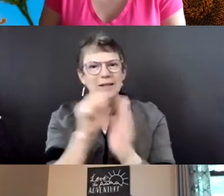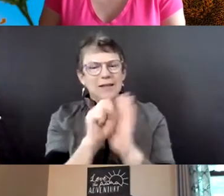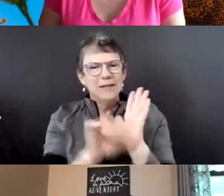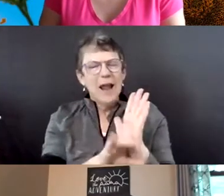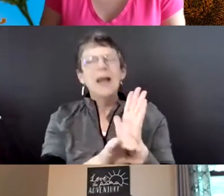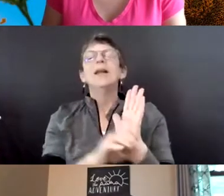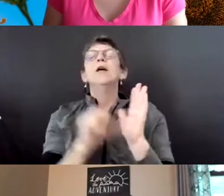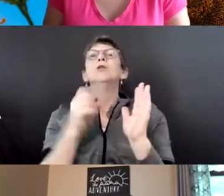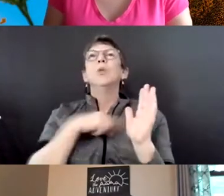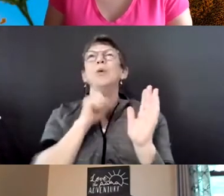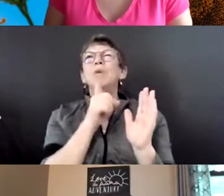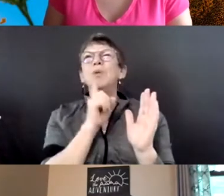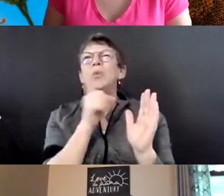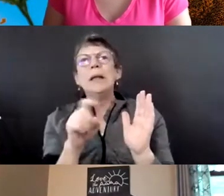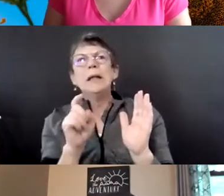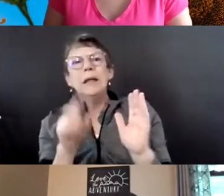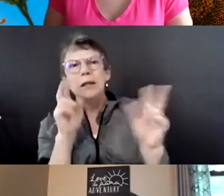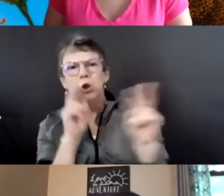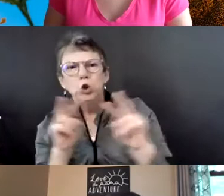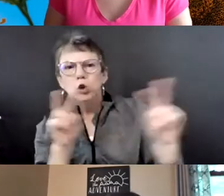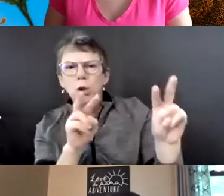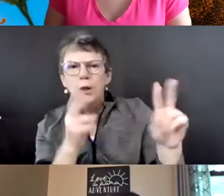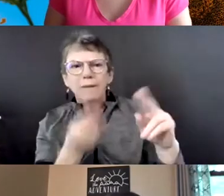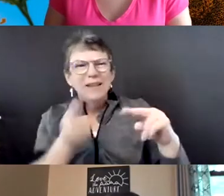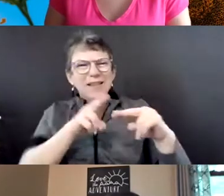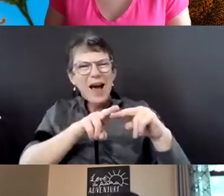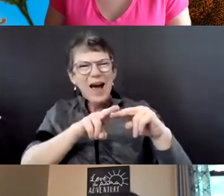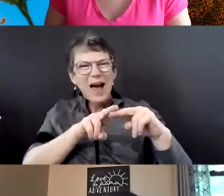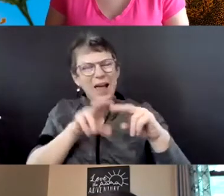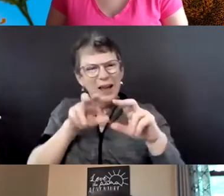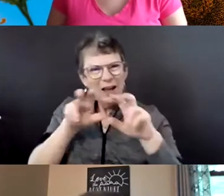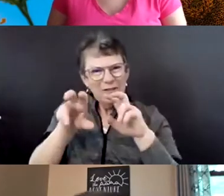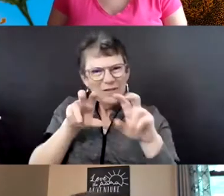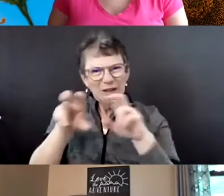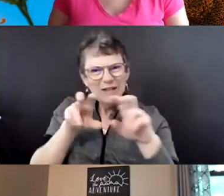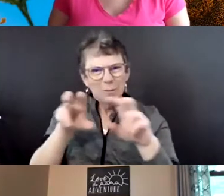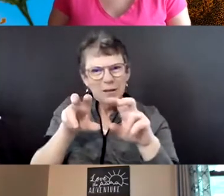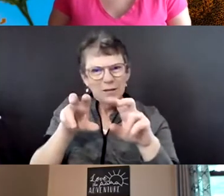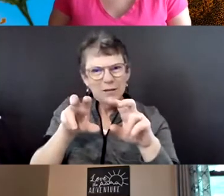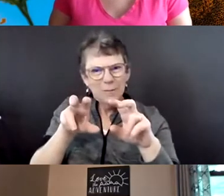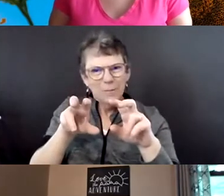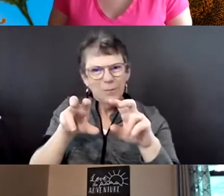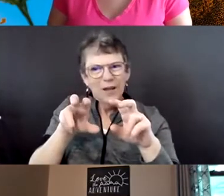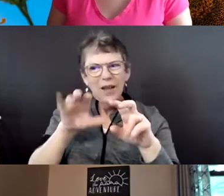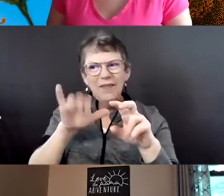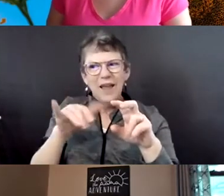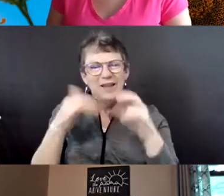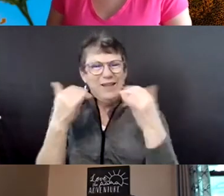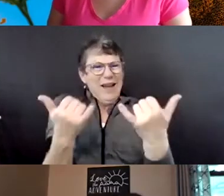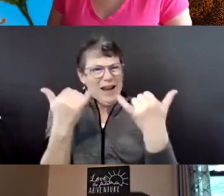investments and use our fiscal position as now being the time to make these critical investments. And I think